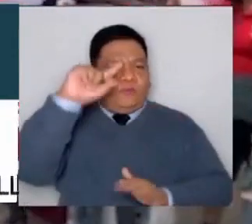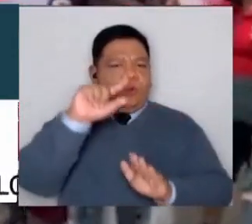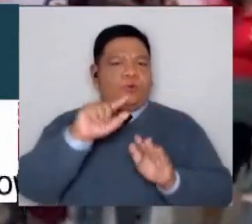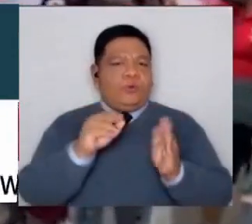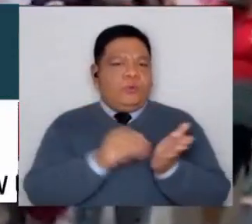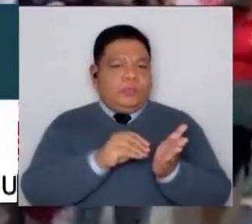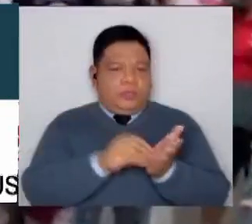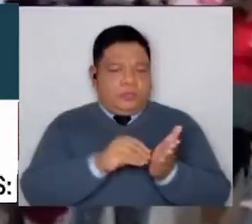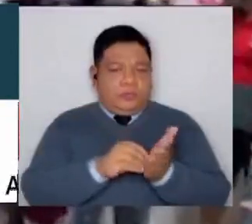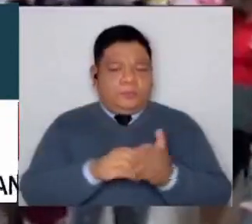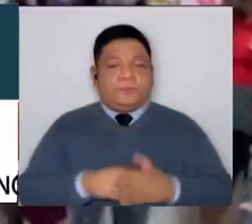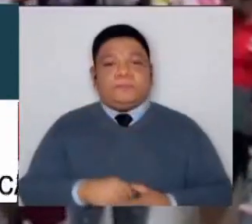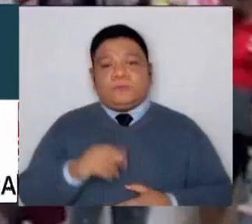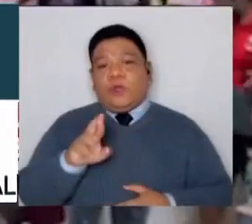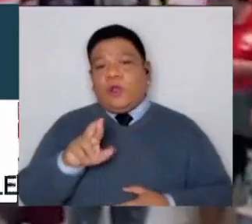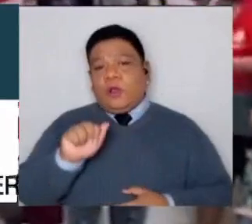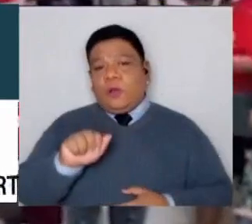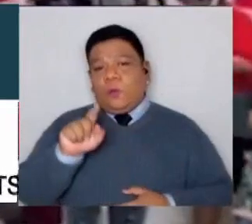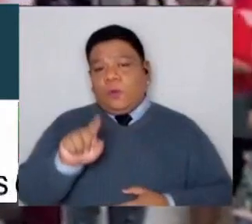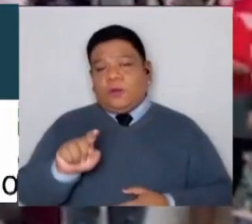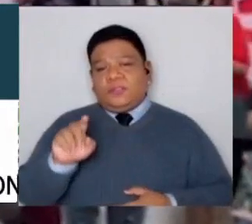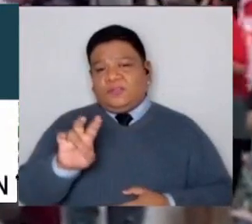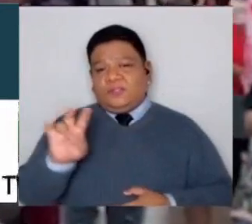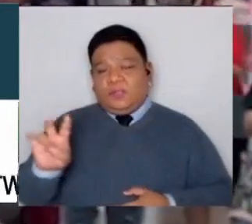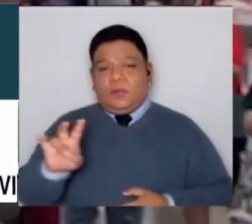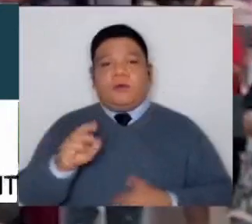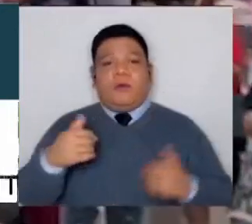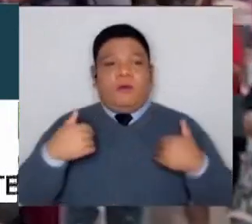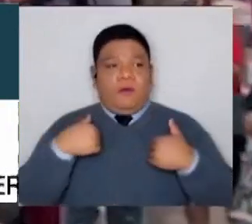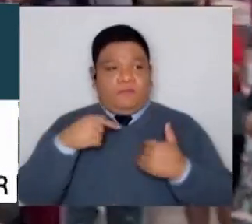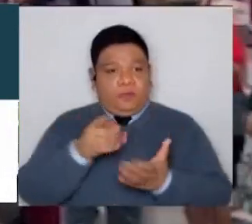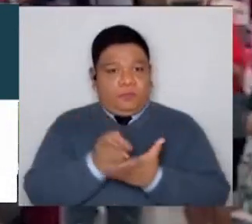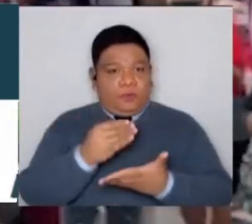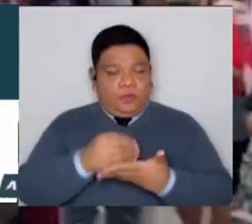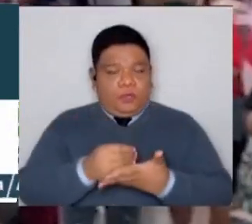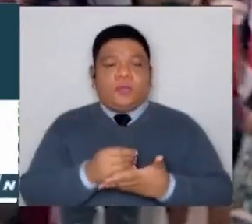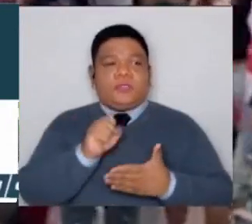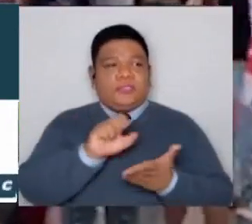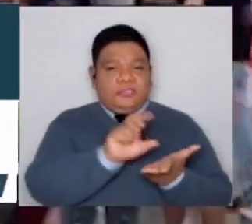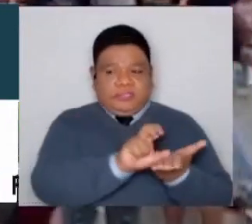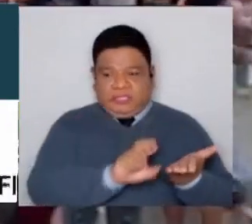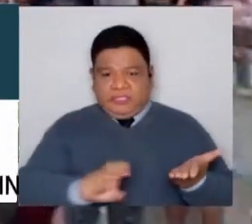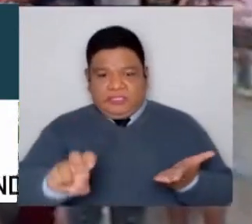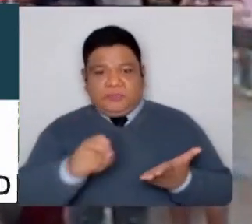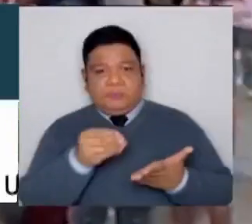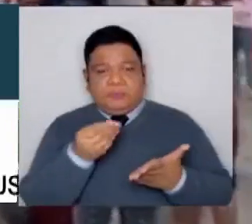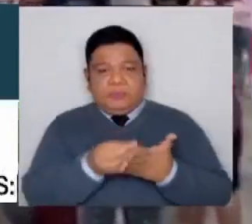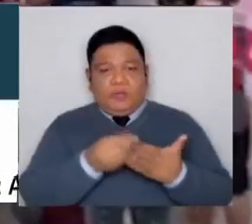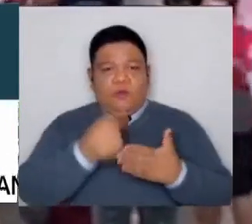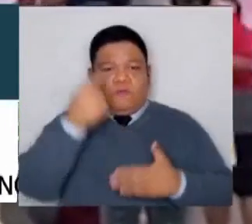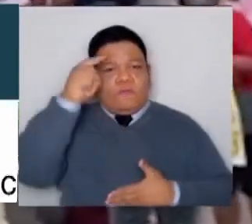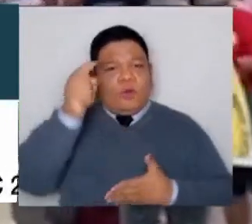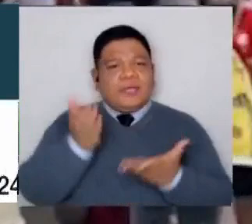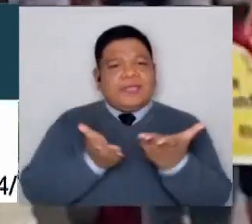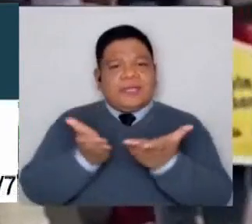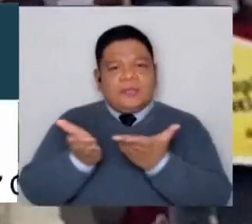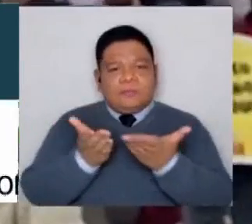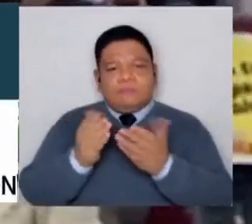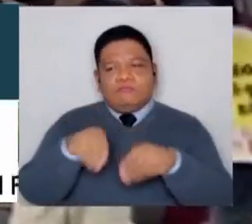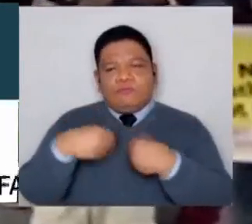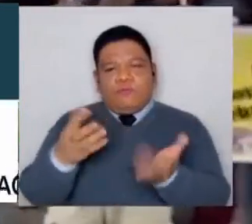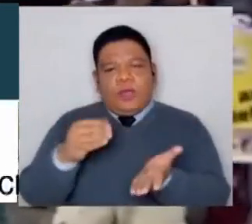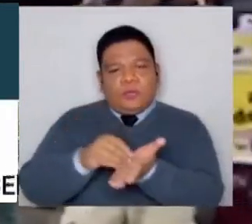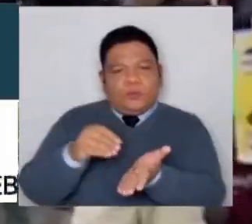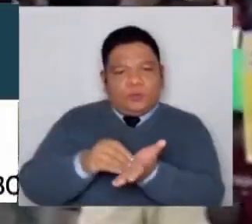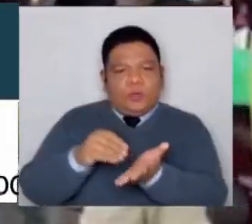RA-1177, or the automatic appropriations law, automatically appropriates a portion of the budget for debt servicing, more than 540